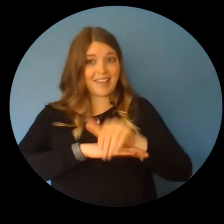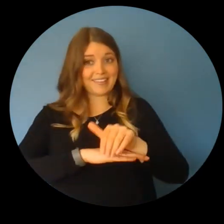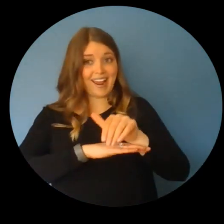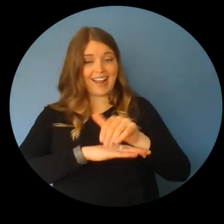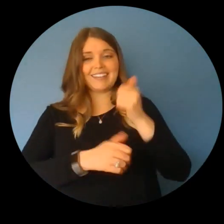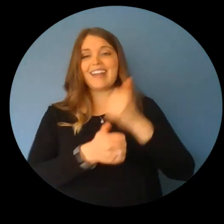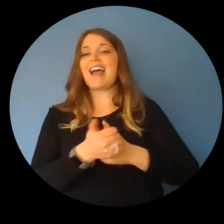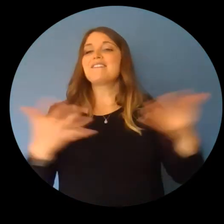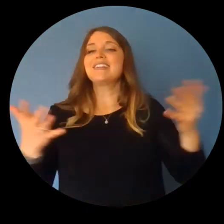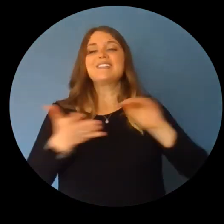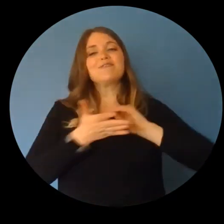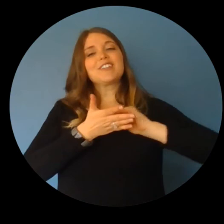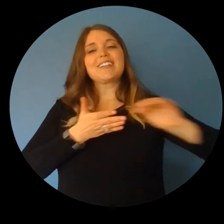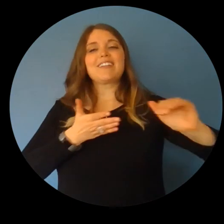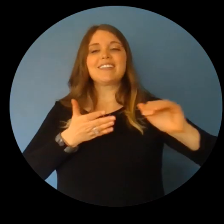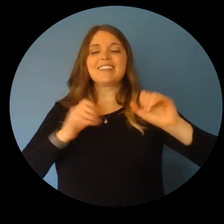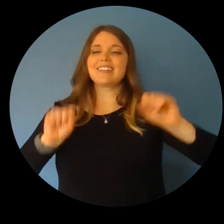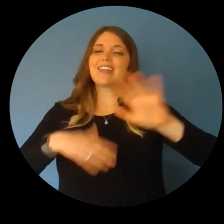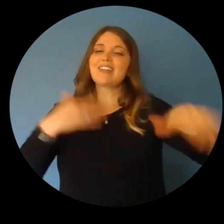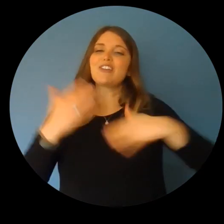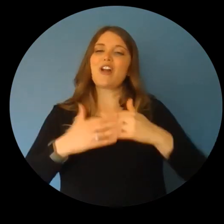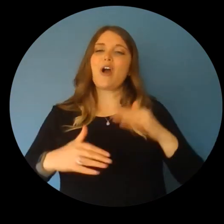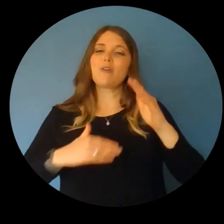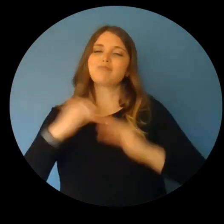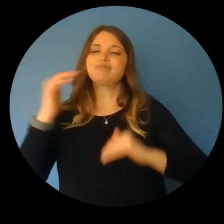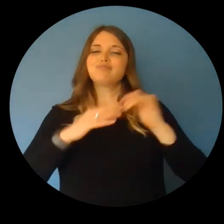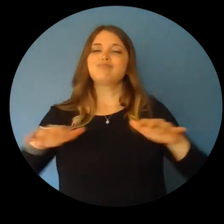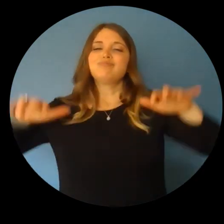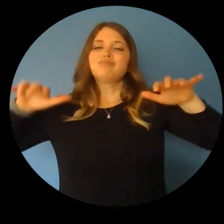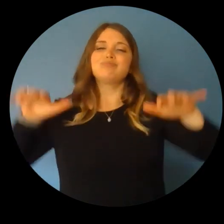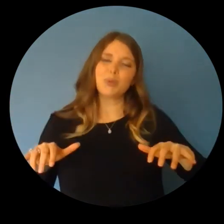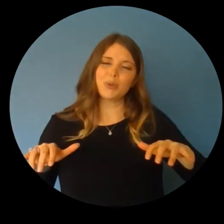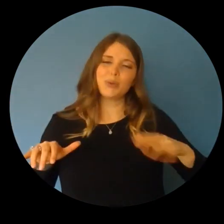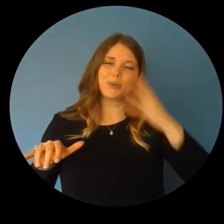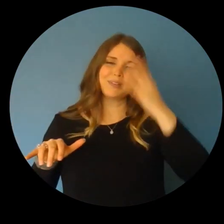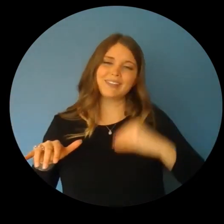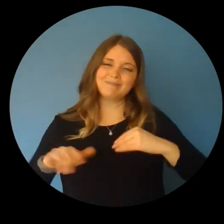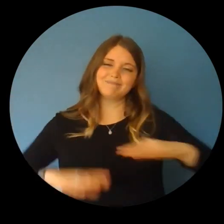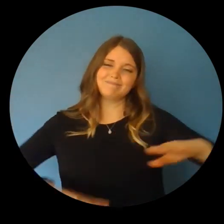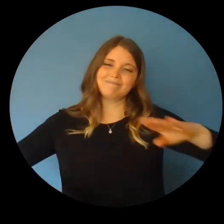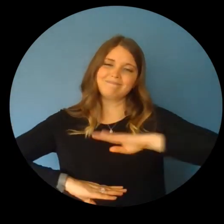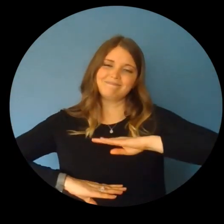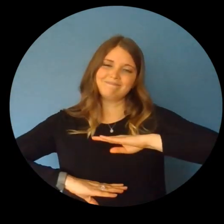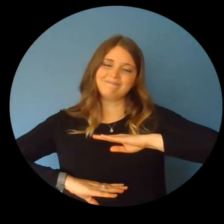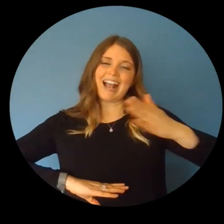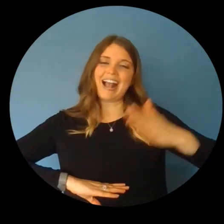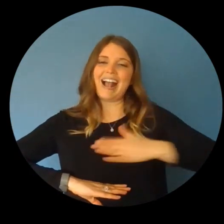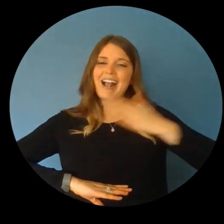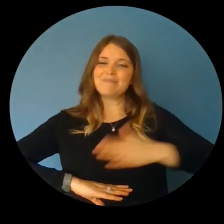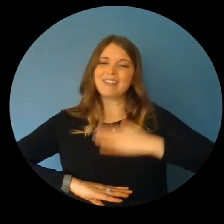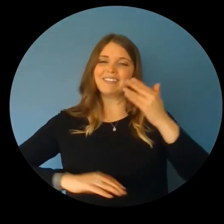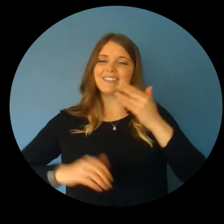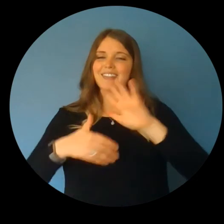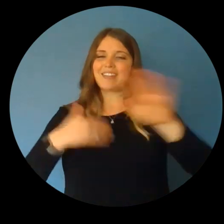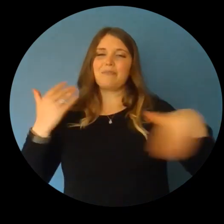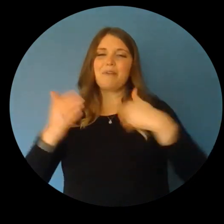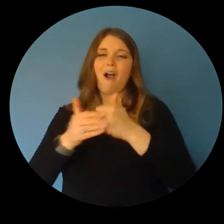to sleep contentedly, happy once more, just to be